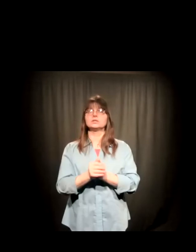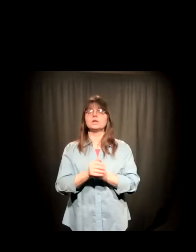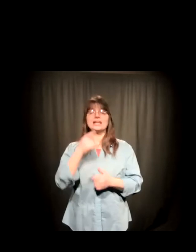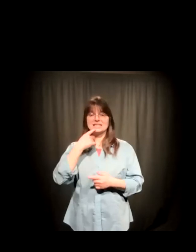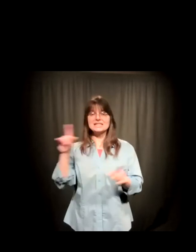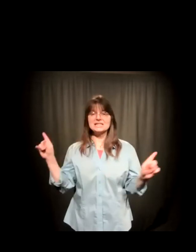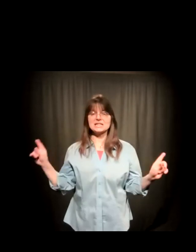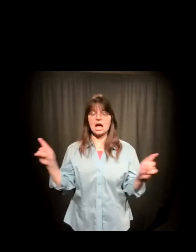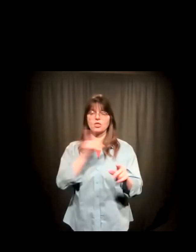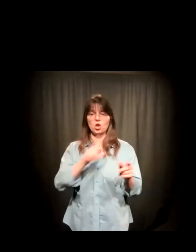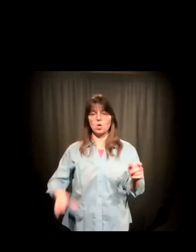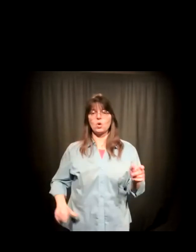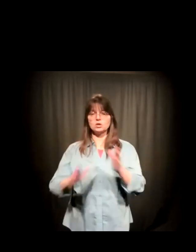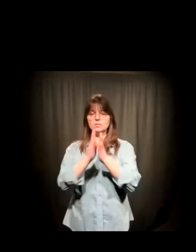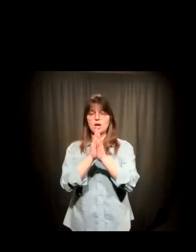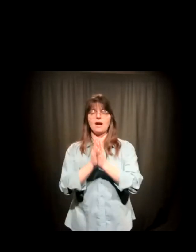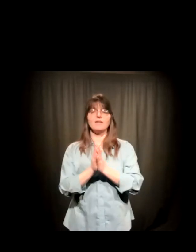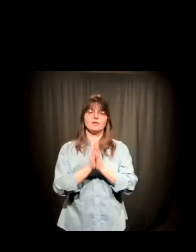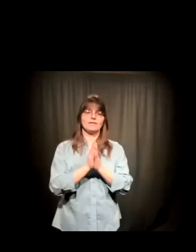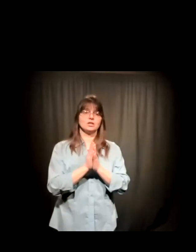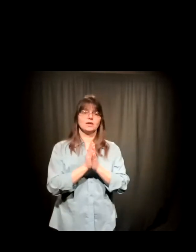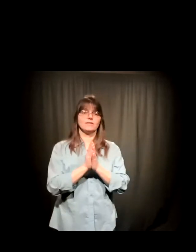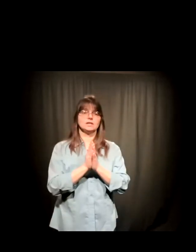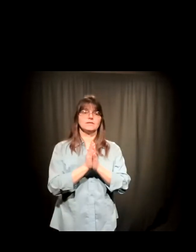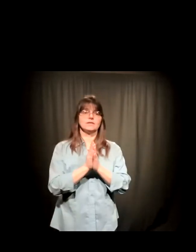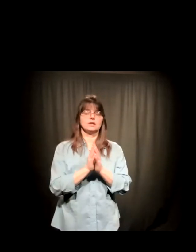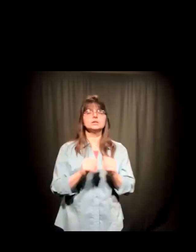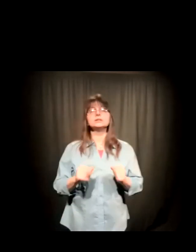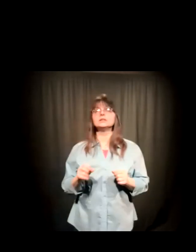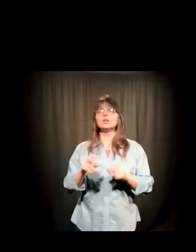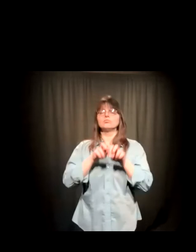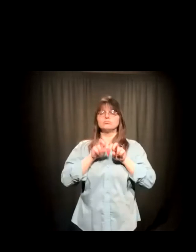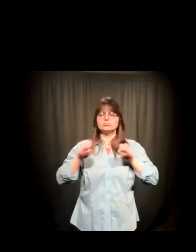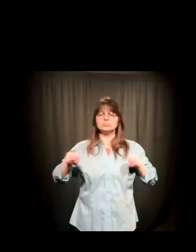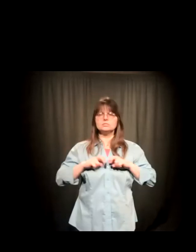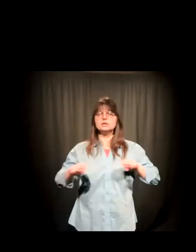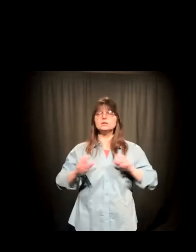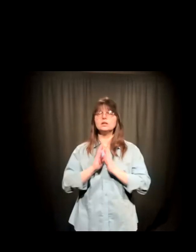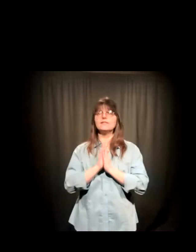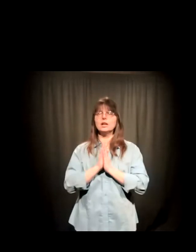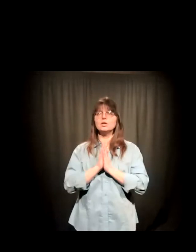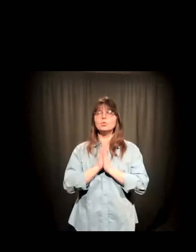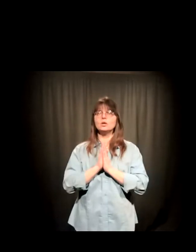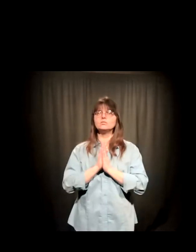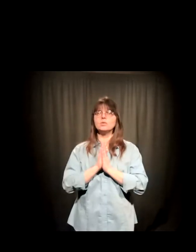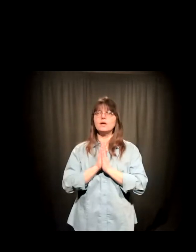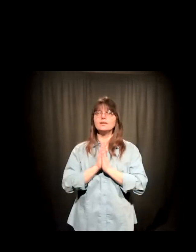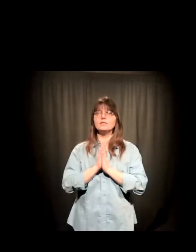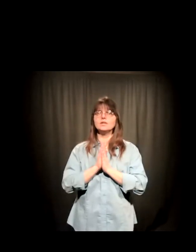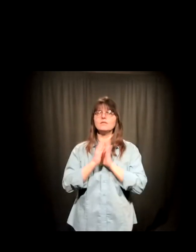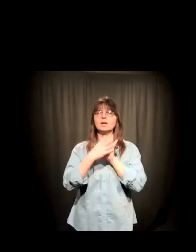6 or 7 years old, could follow, could learn this most necessary pattern.